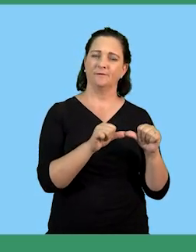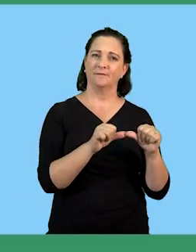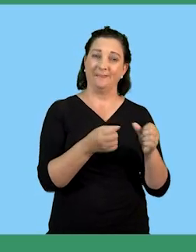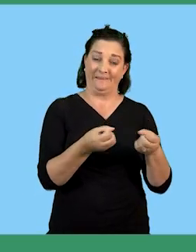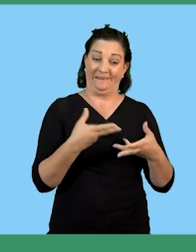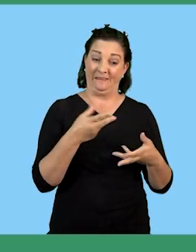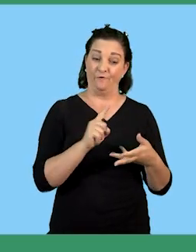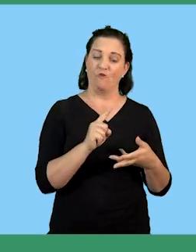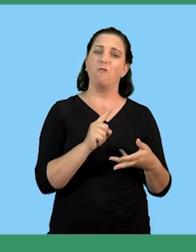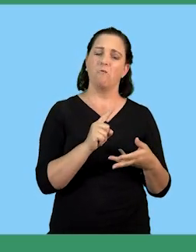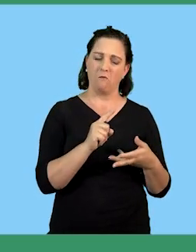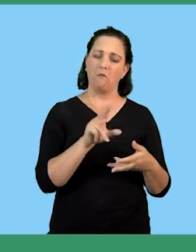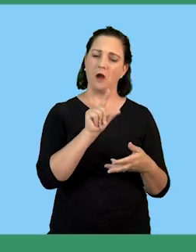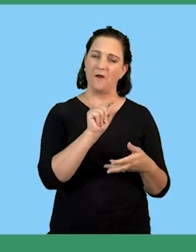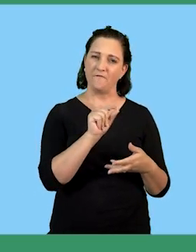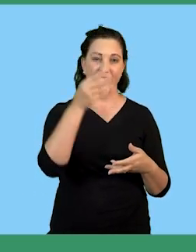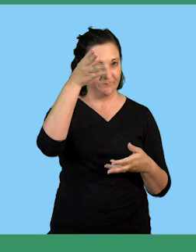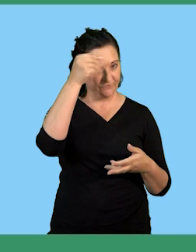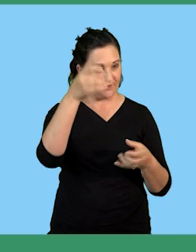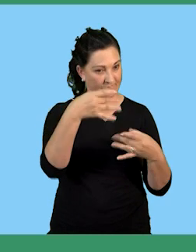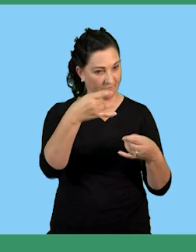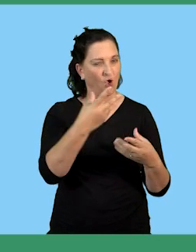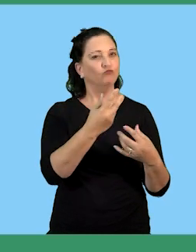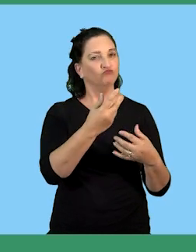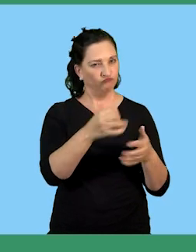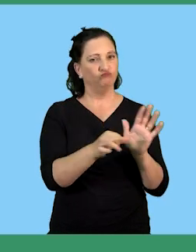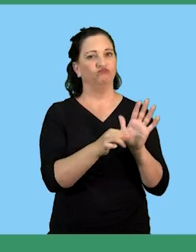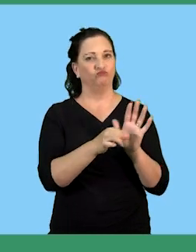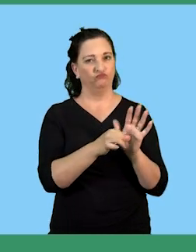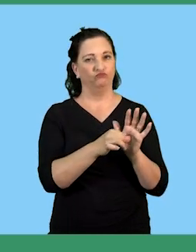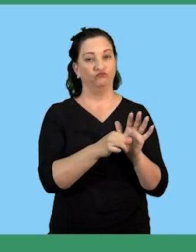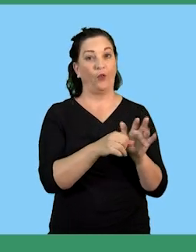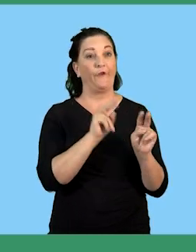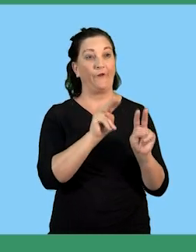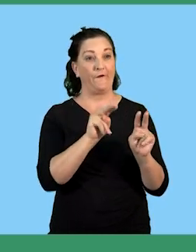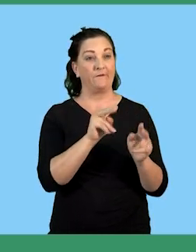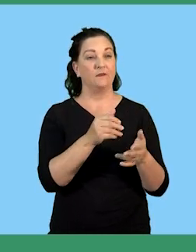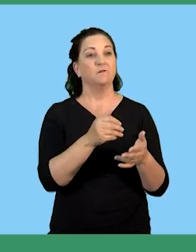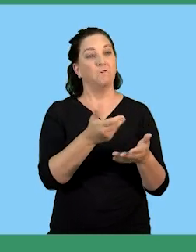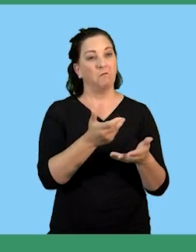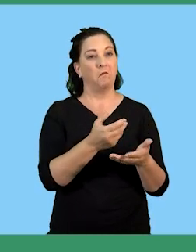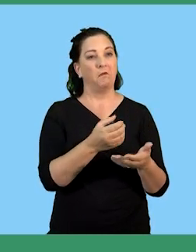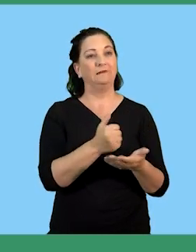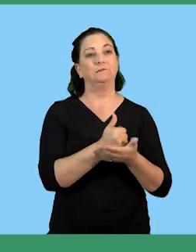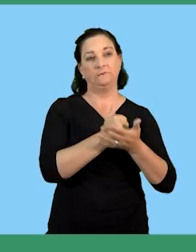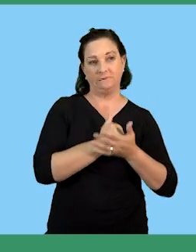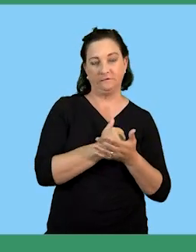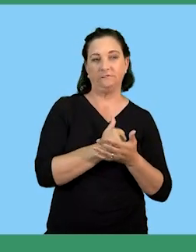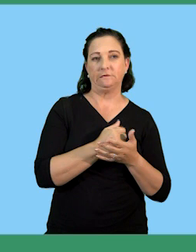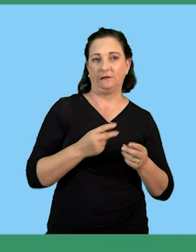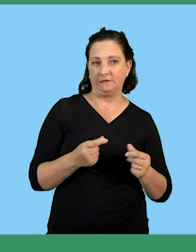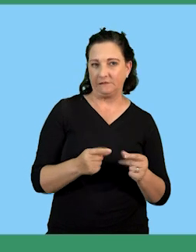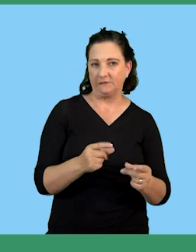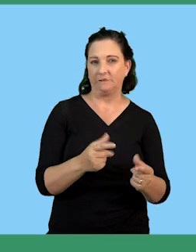present valuable information and use visual aids effectively. An effective business report requires